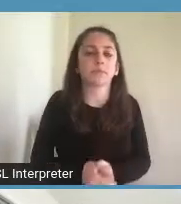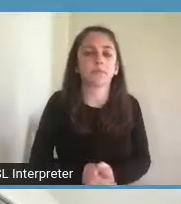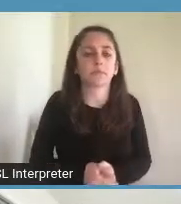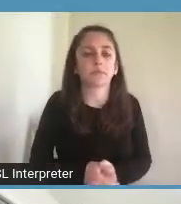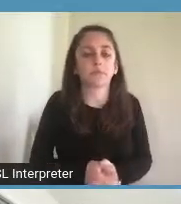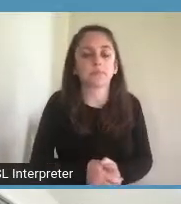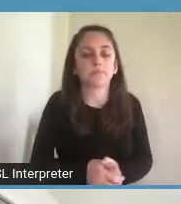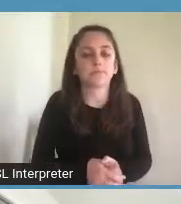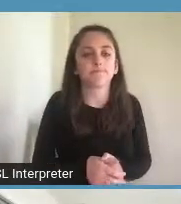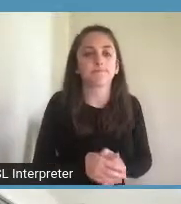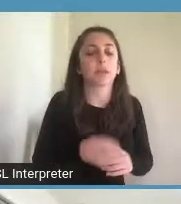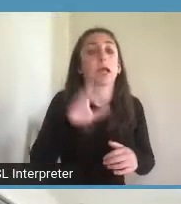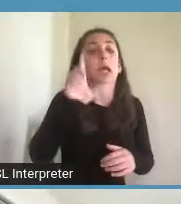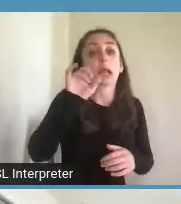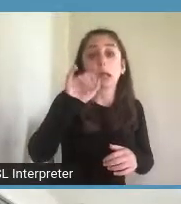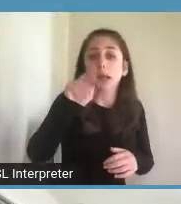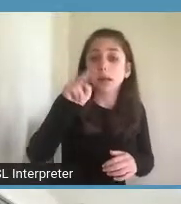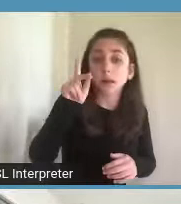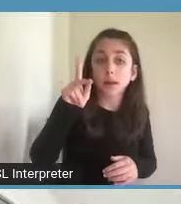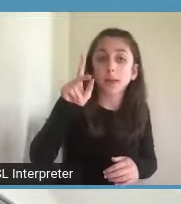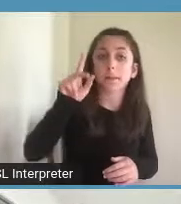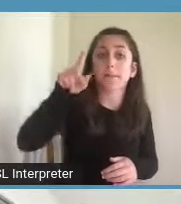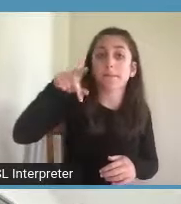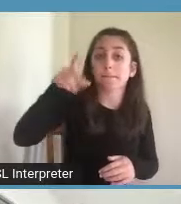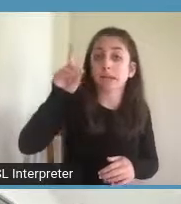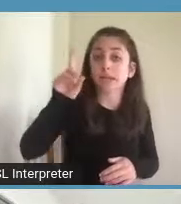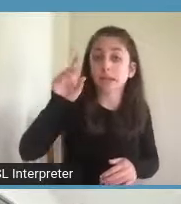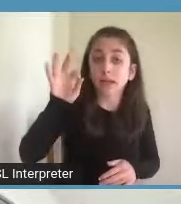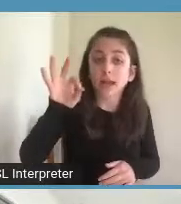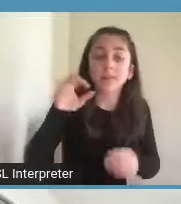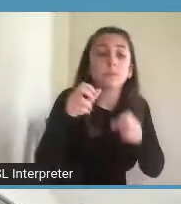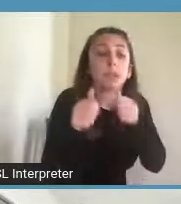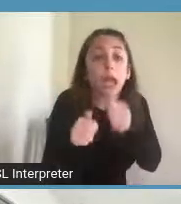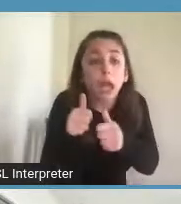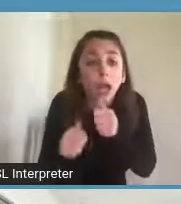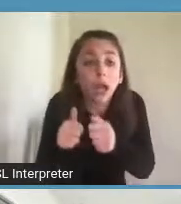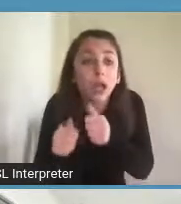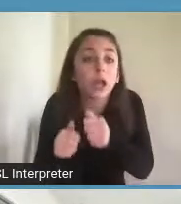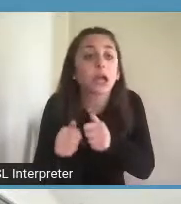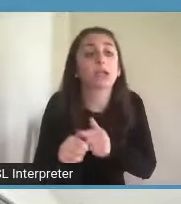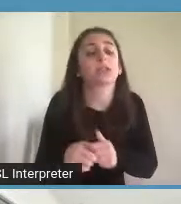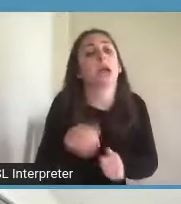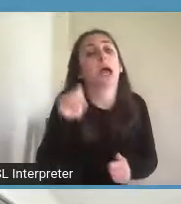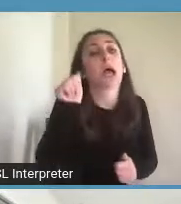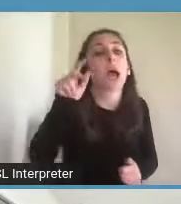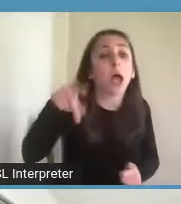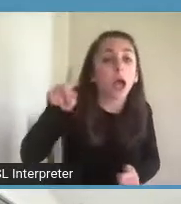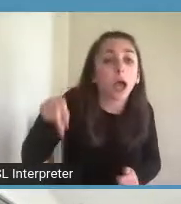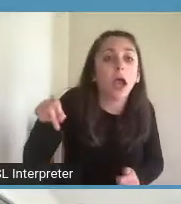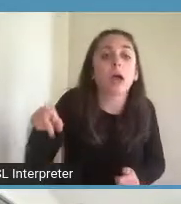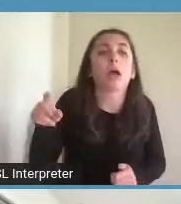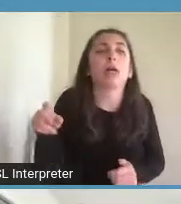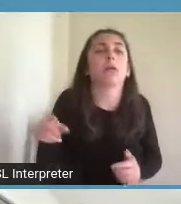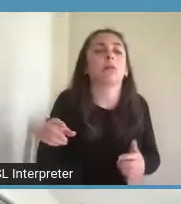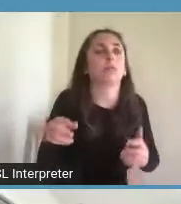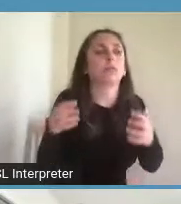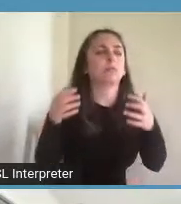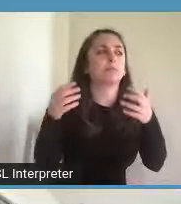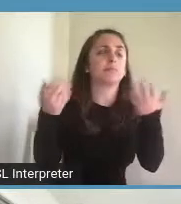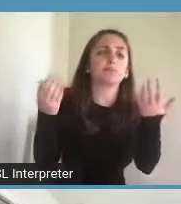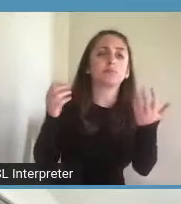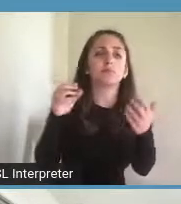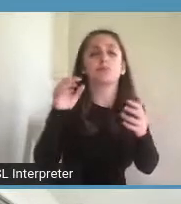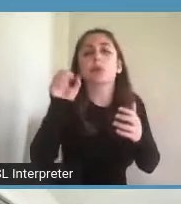from PDFs, links from a text message someone sent someone else, links from an app or dark social, so like WhatsApp,